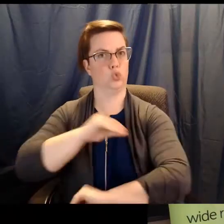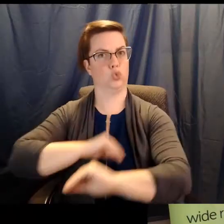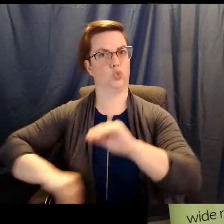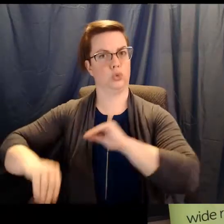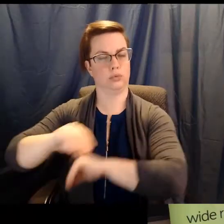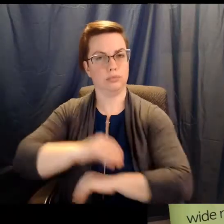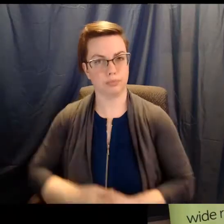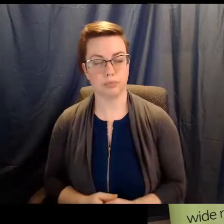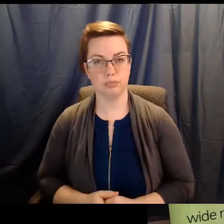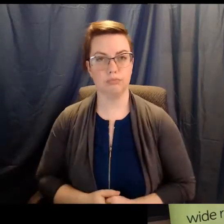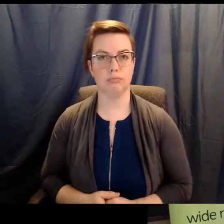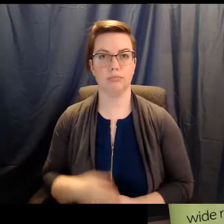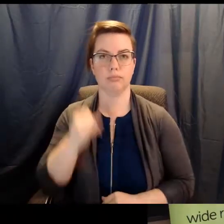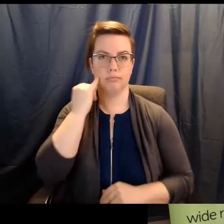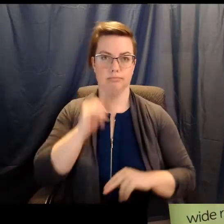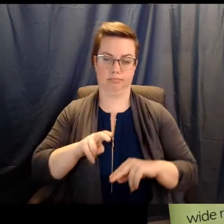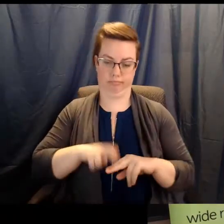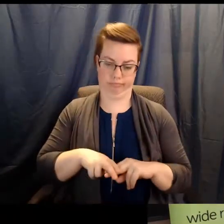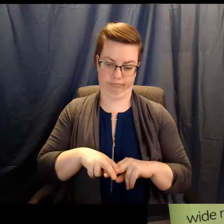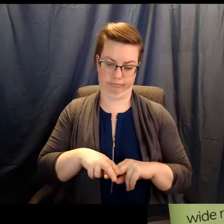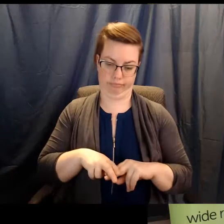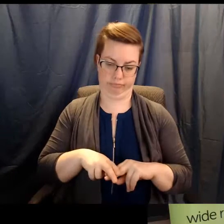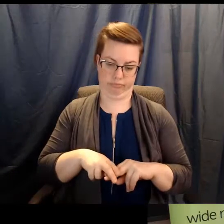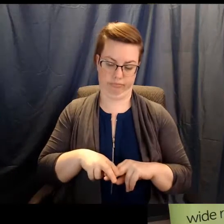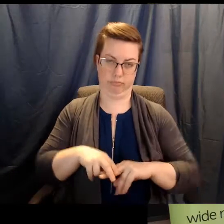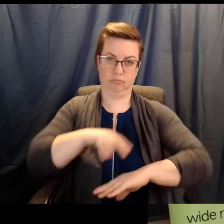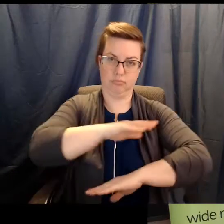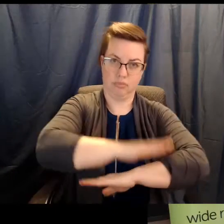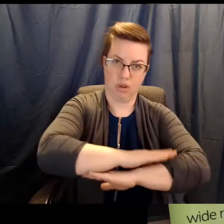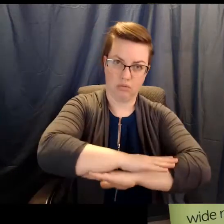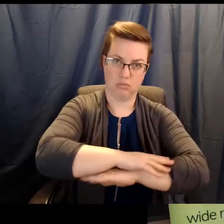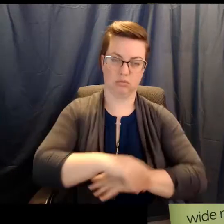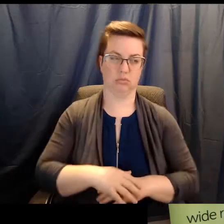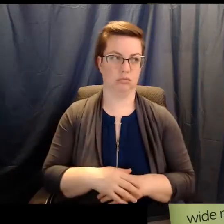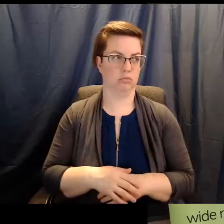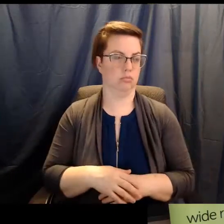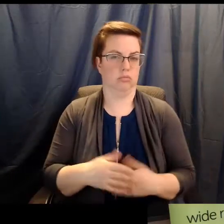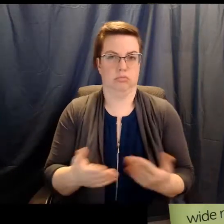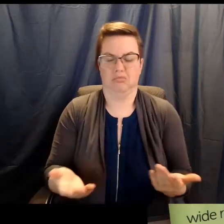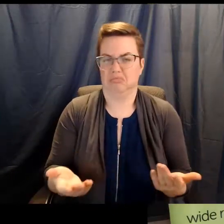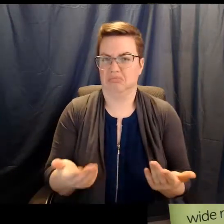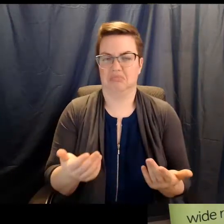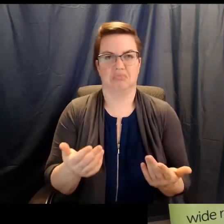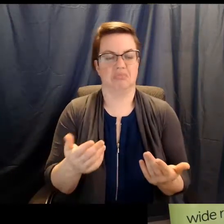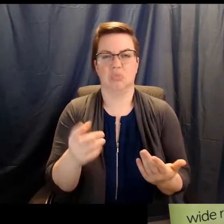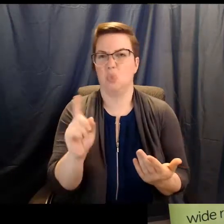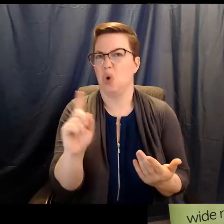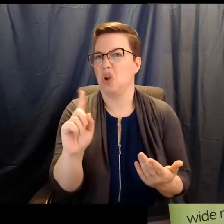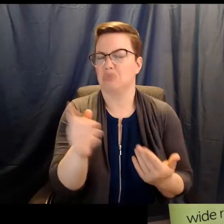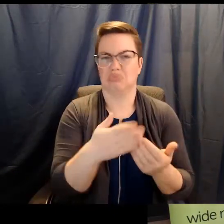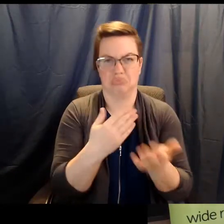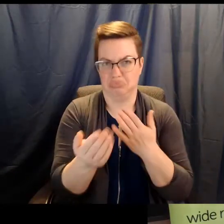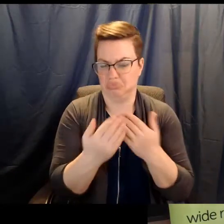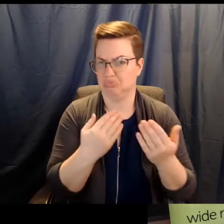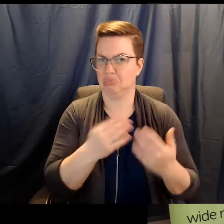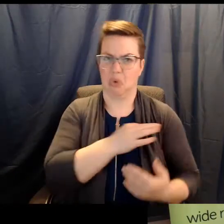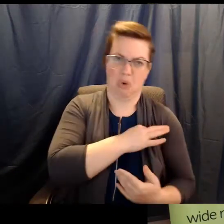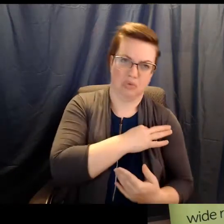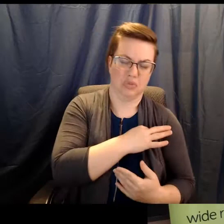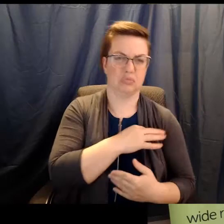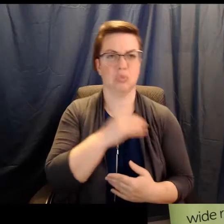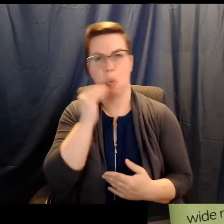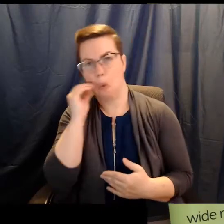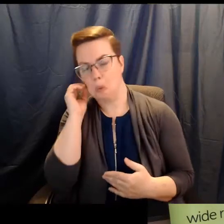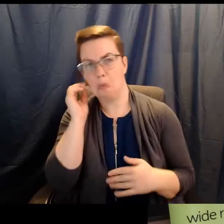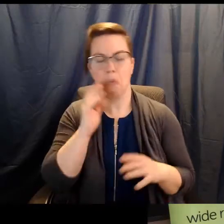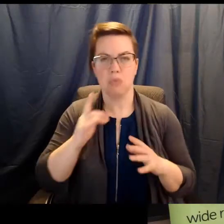or working on your bed or working at your table or working at your desk, changing position, and this is also true when you're at the office,